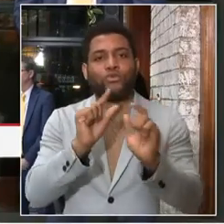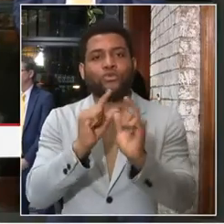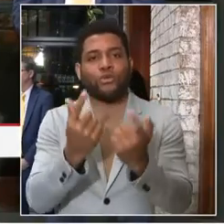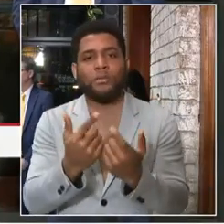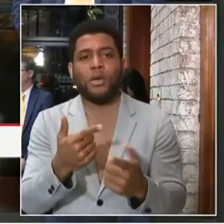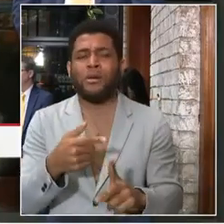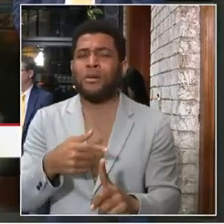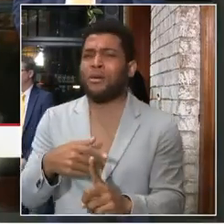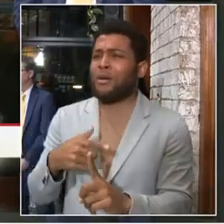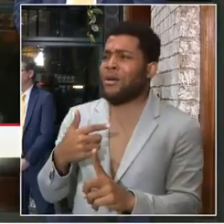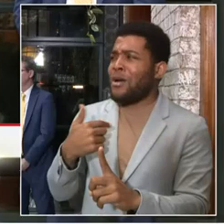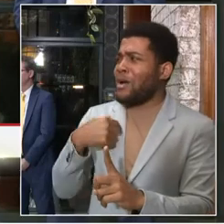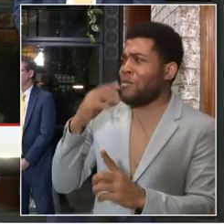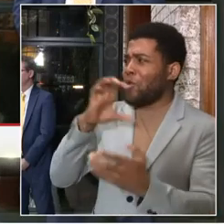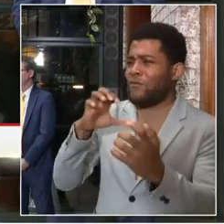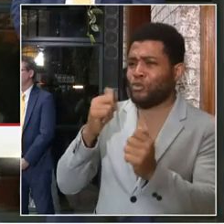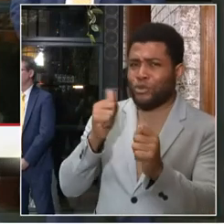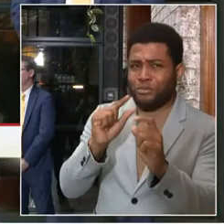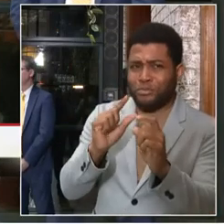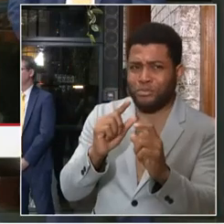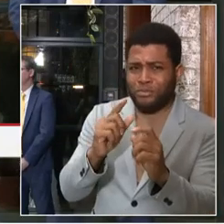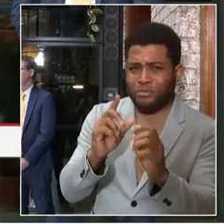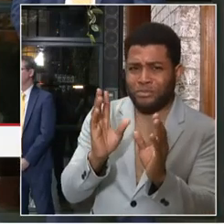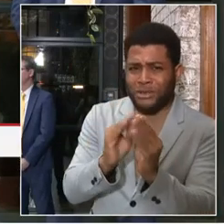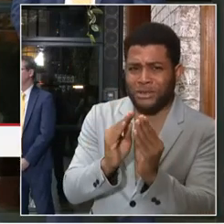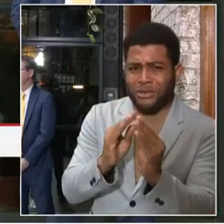of the roundtable going to be open to the public?